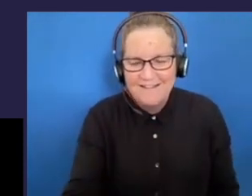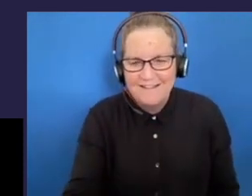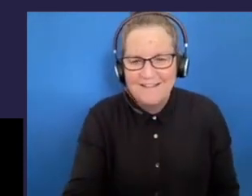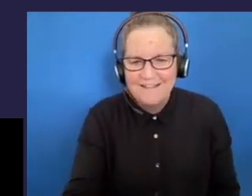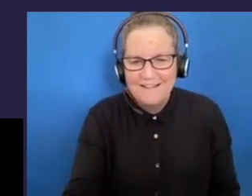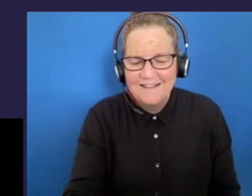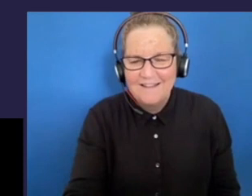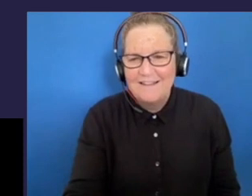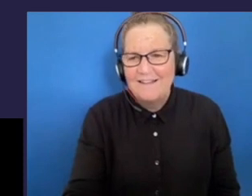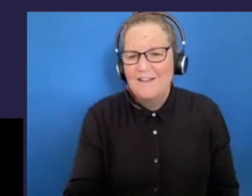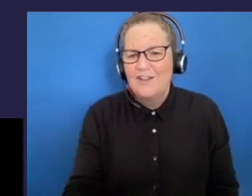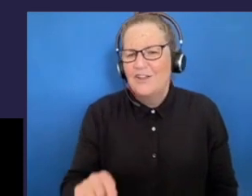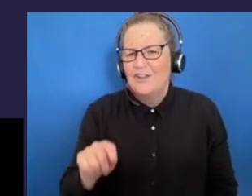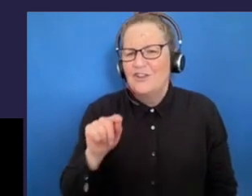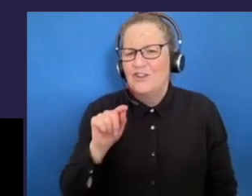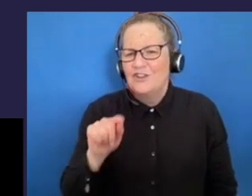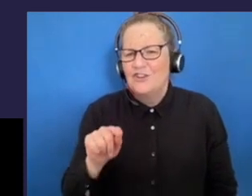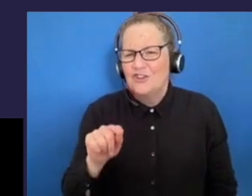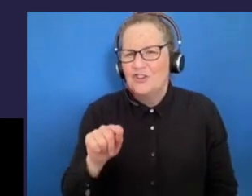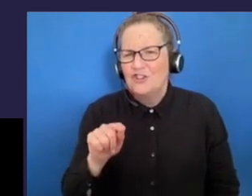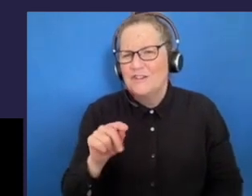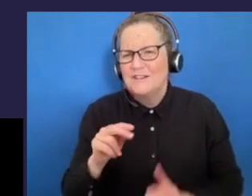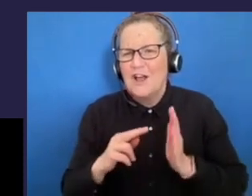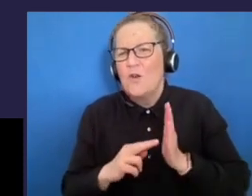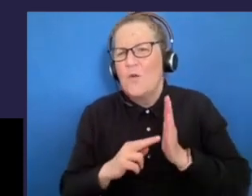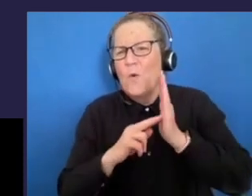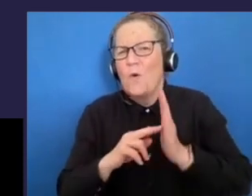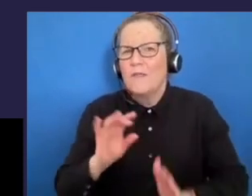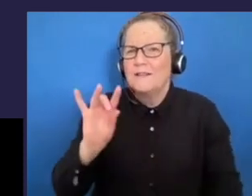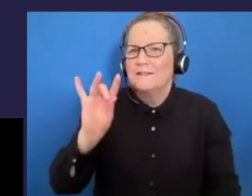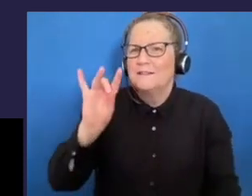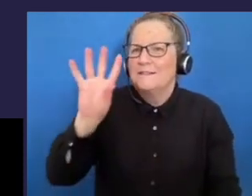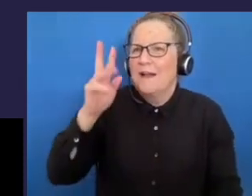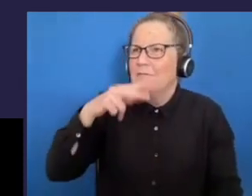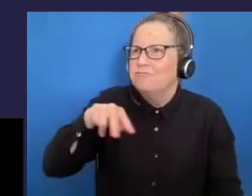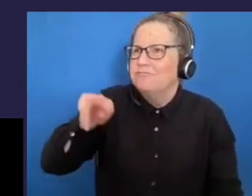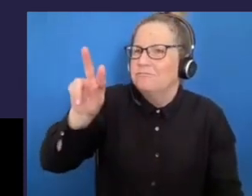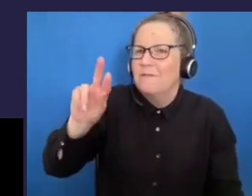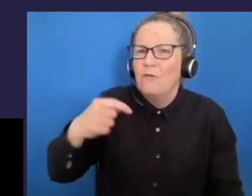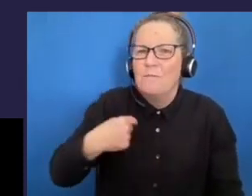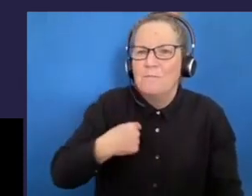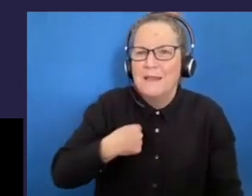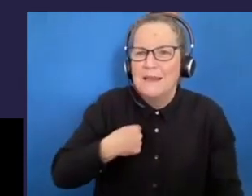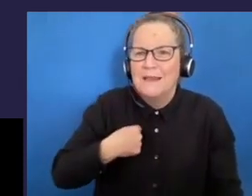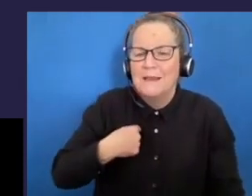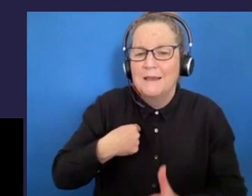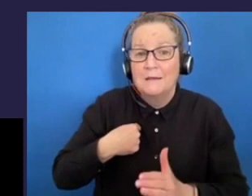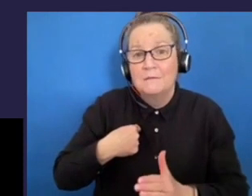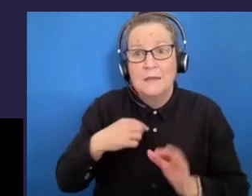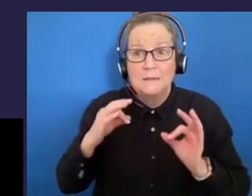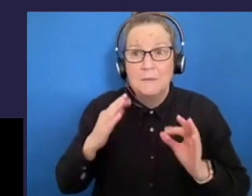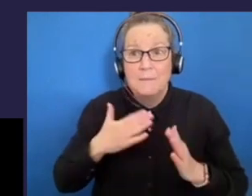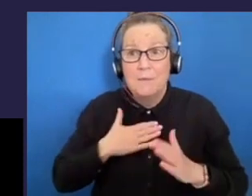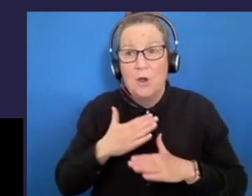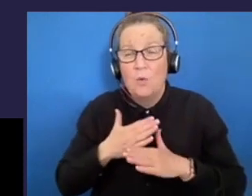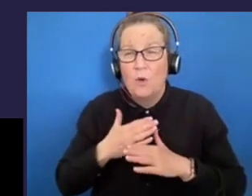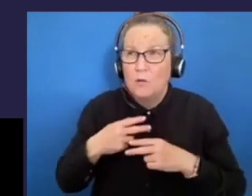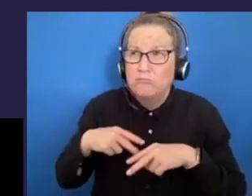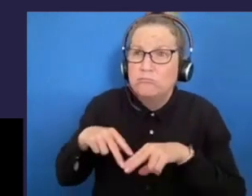she has been, I would say, a bit of a North Star for me personally, and certainly for the work that I've done. So, I mean, again, I just